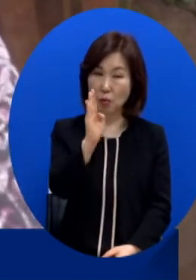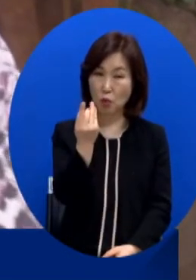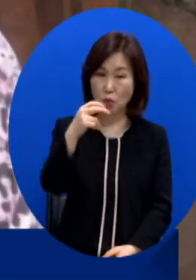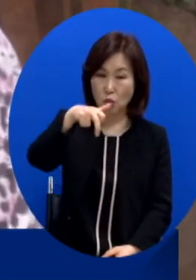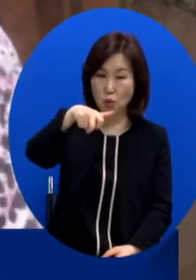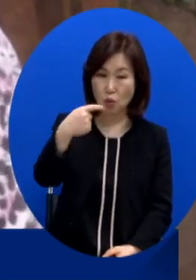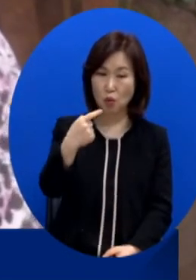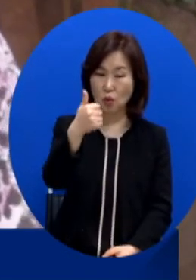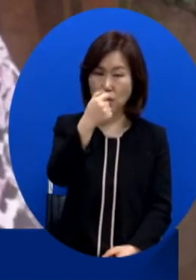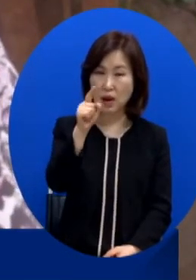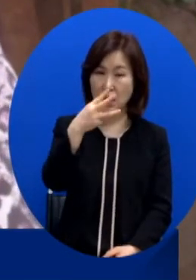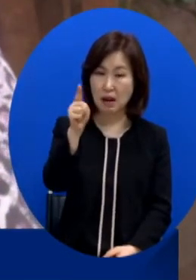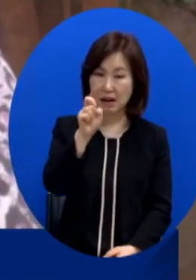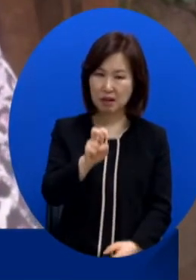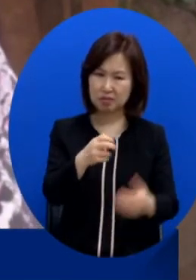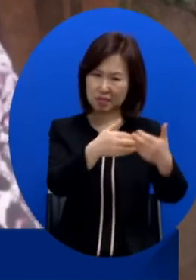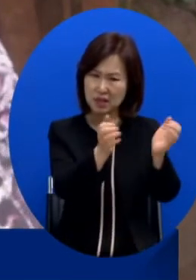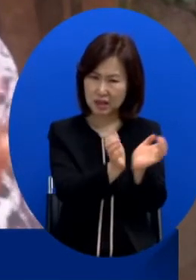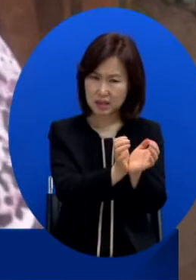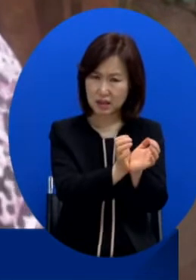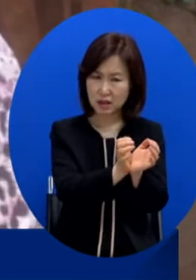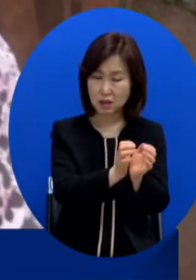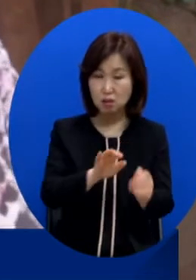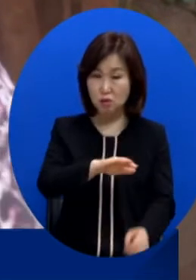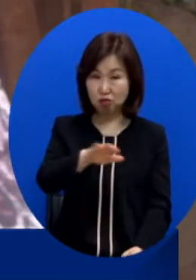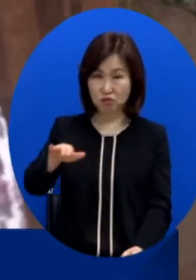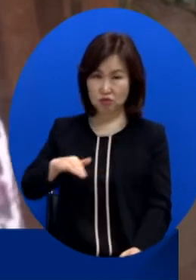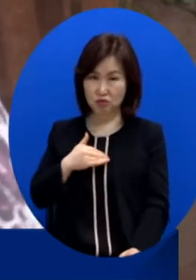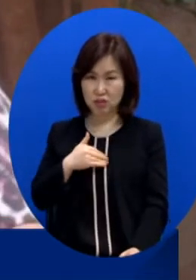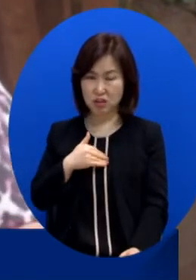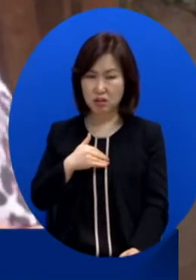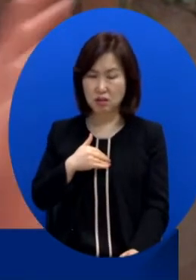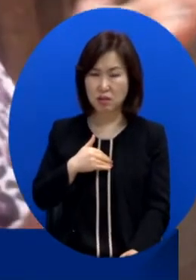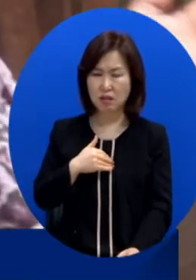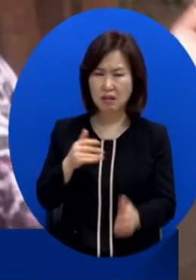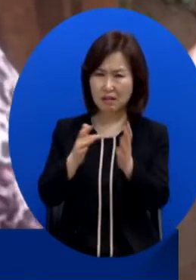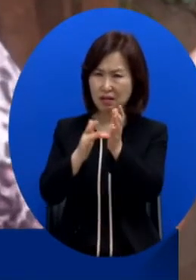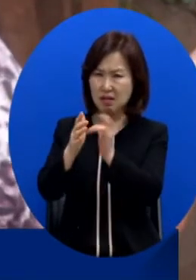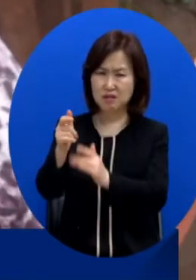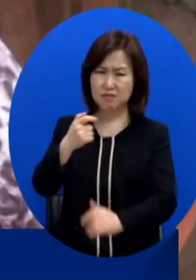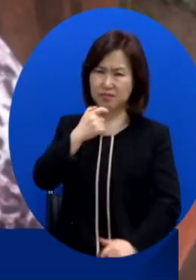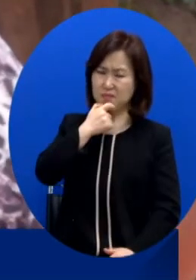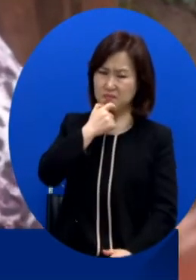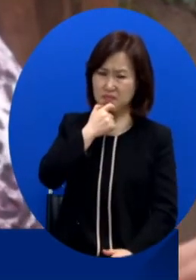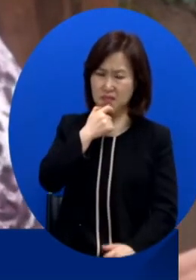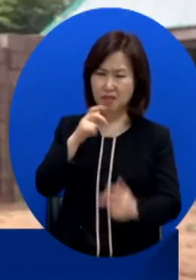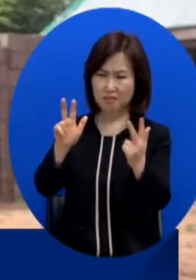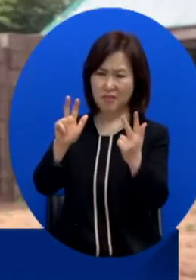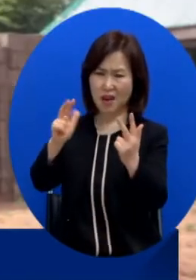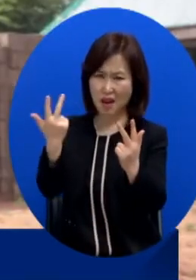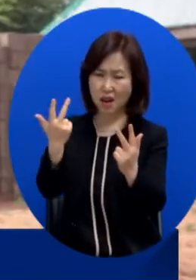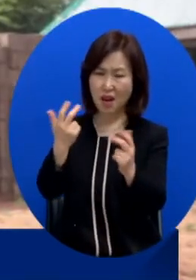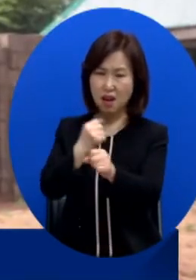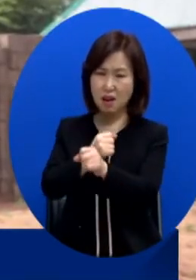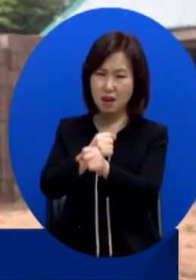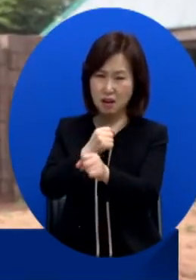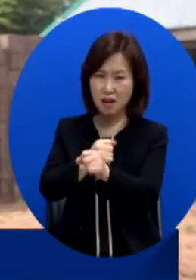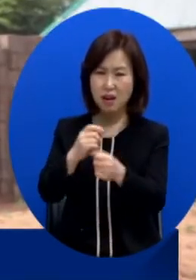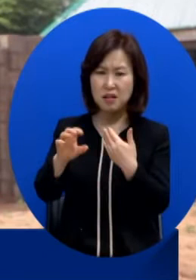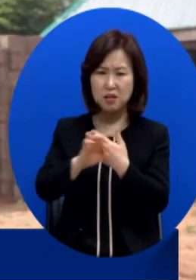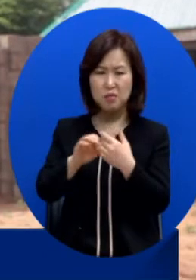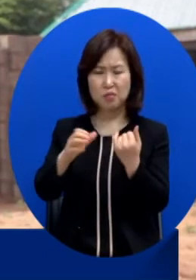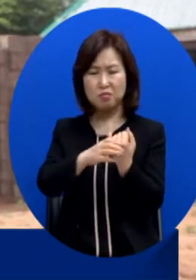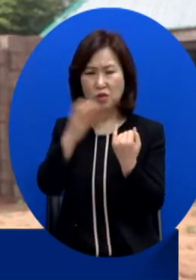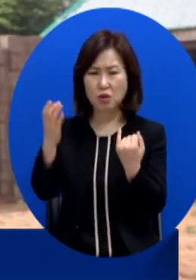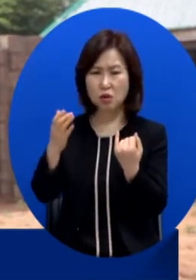Who amongst you that want to denounce Christ so that we will take her and give her to our people to go and